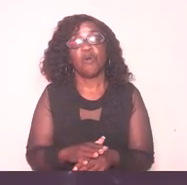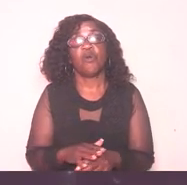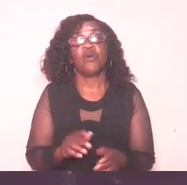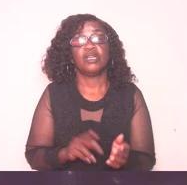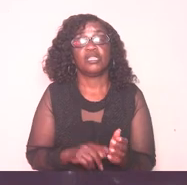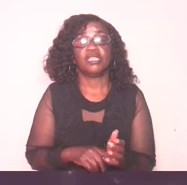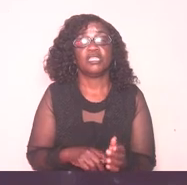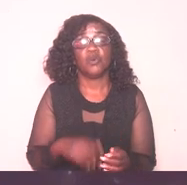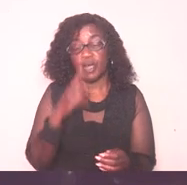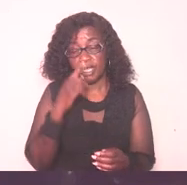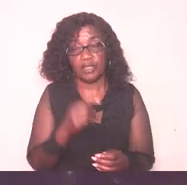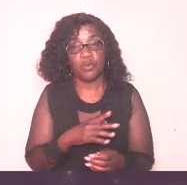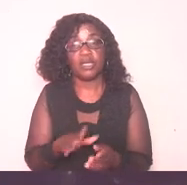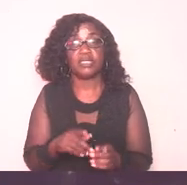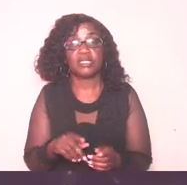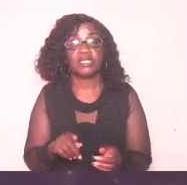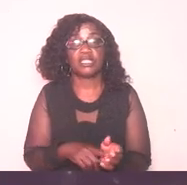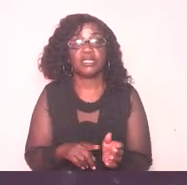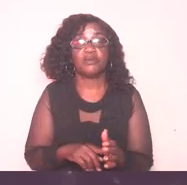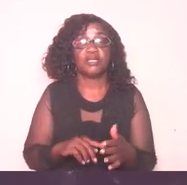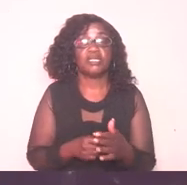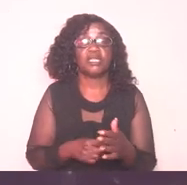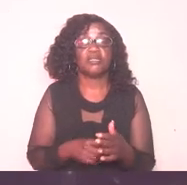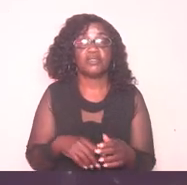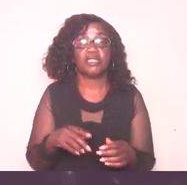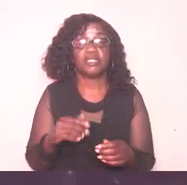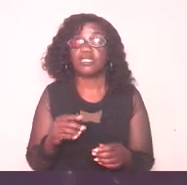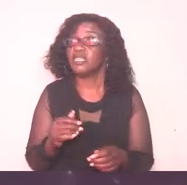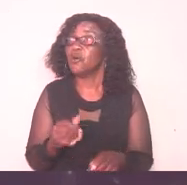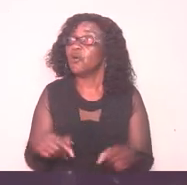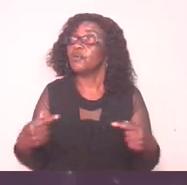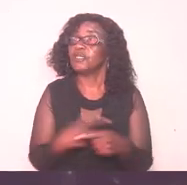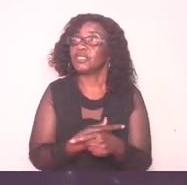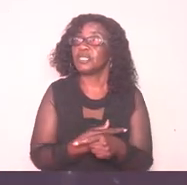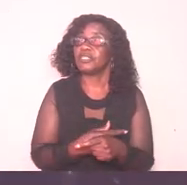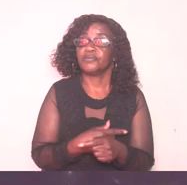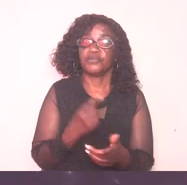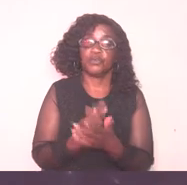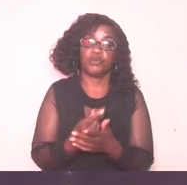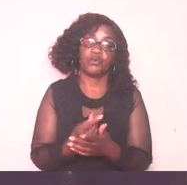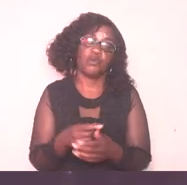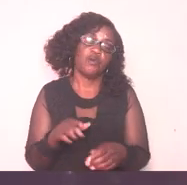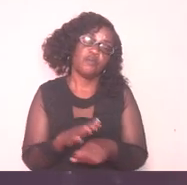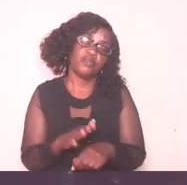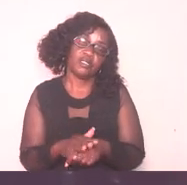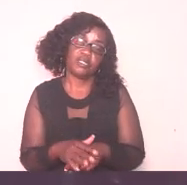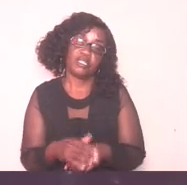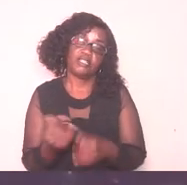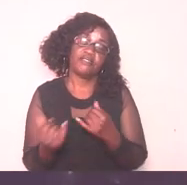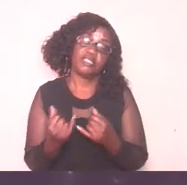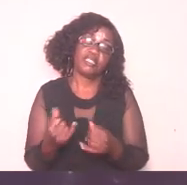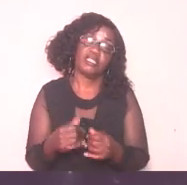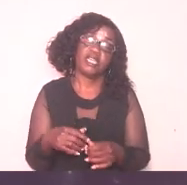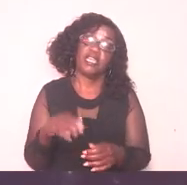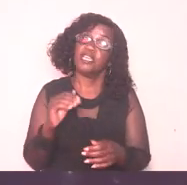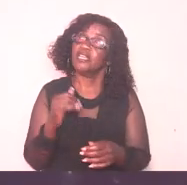of marriage when you want sex to be at the center of that very same institution. We think like opposition does not do much in this debate and they get more engaged with time. What do we